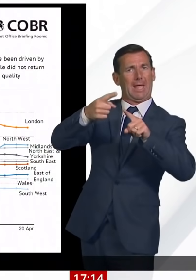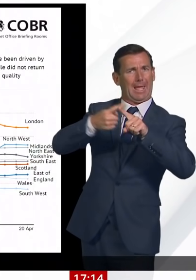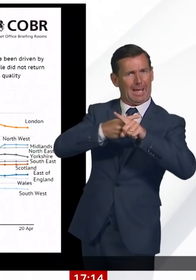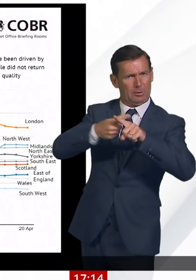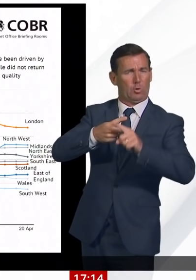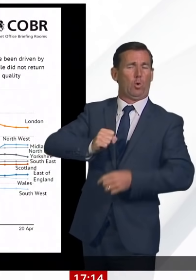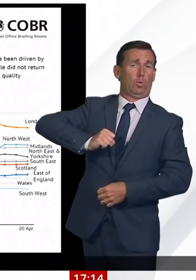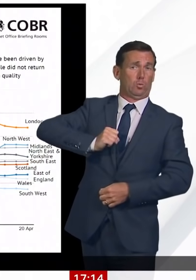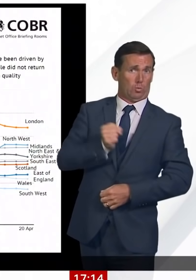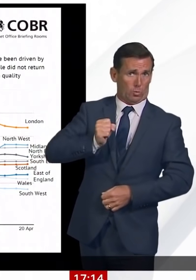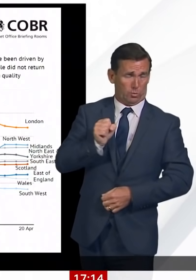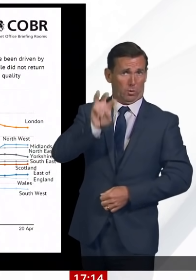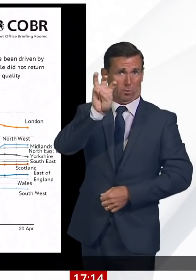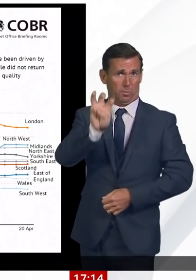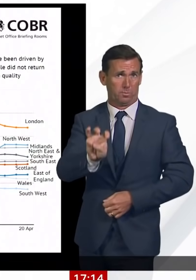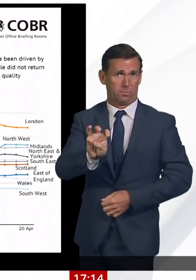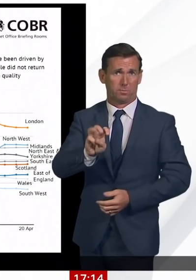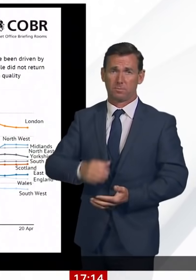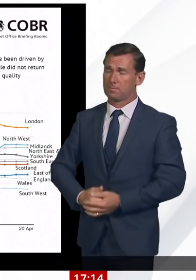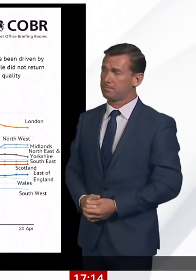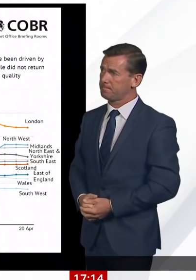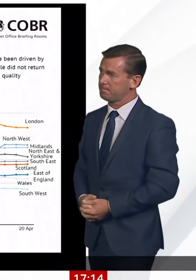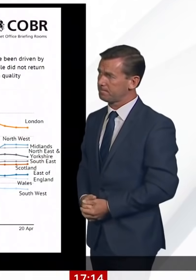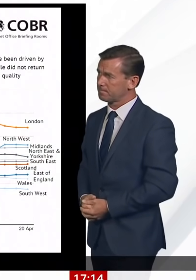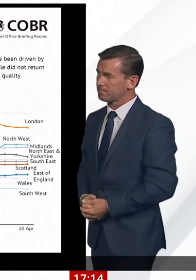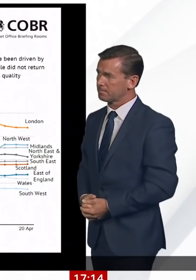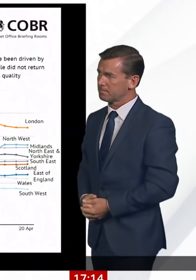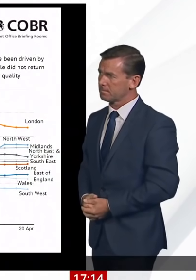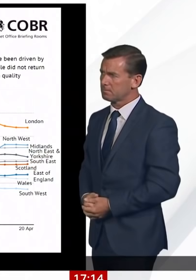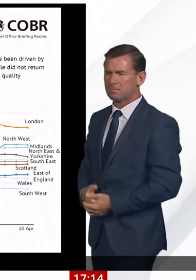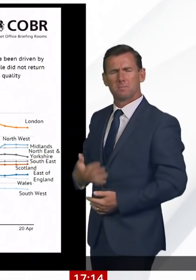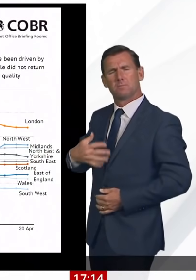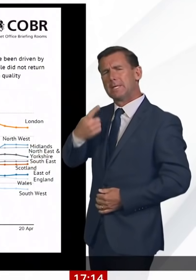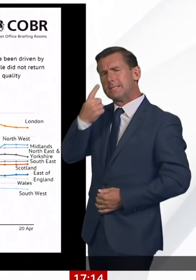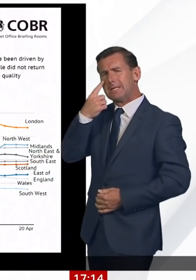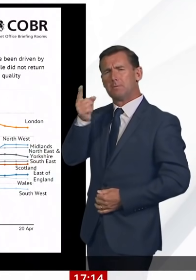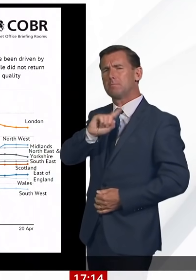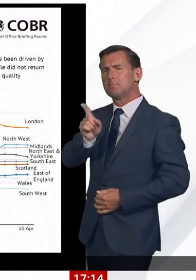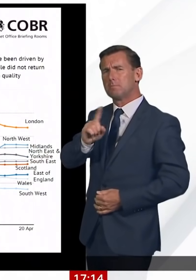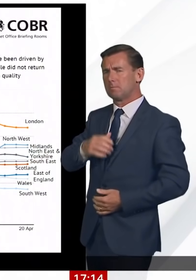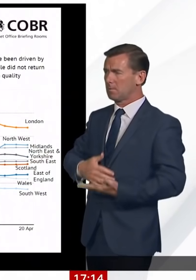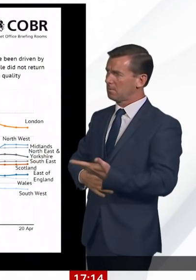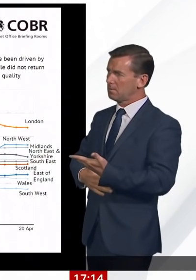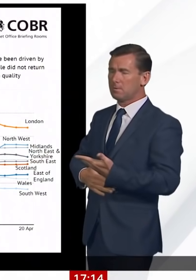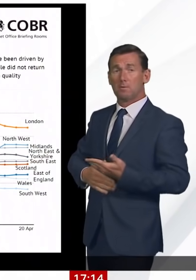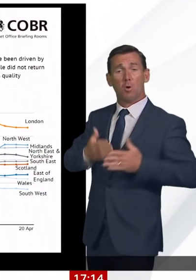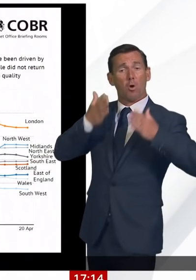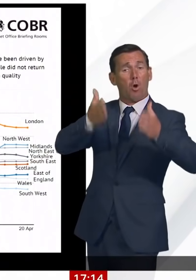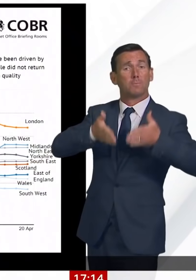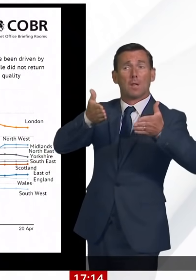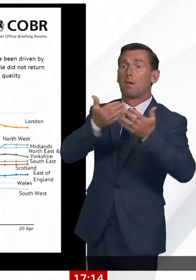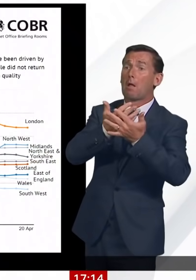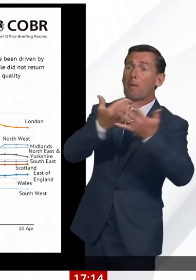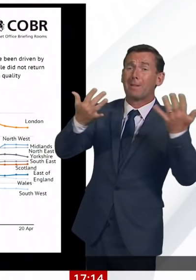Scotland, Wales. And what you can see is that there, in terms of the number of people in hospital,